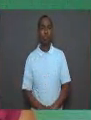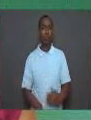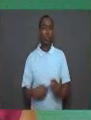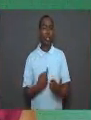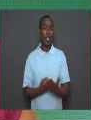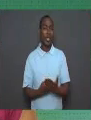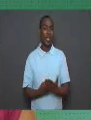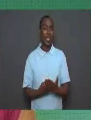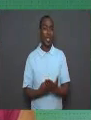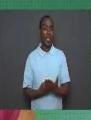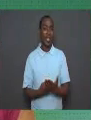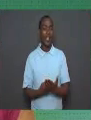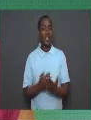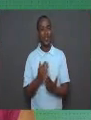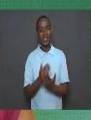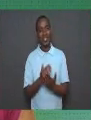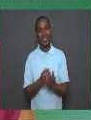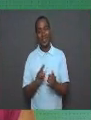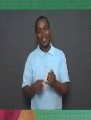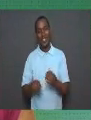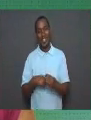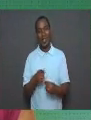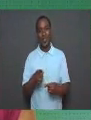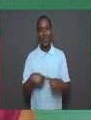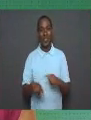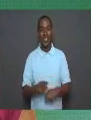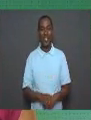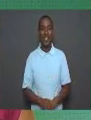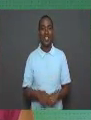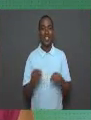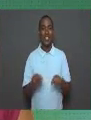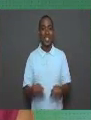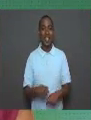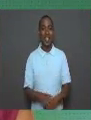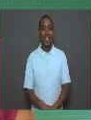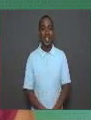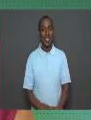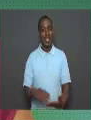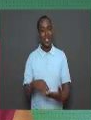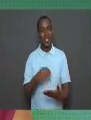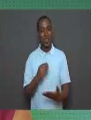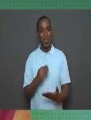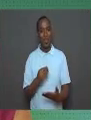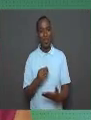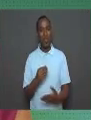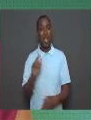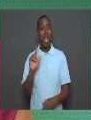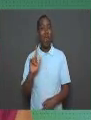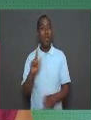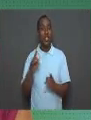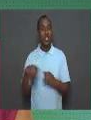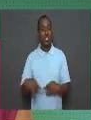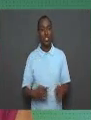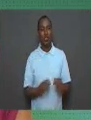This brings us to the end of our lesson, students. Today, we learned how the